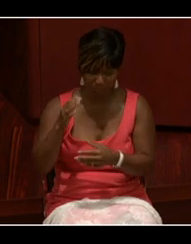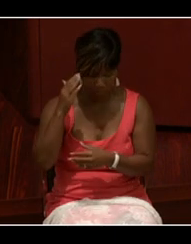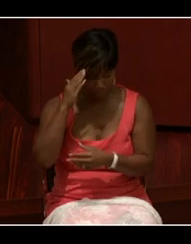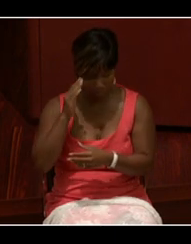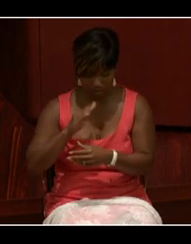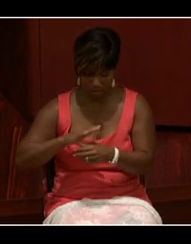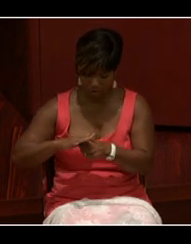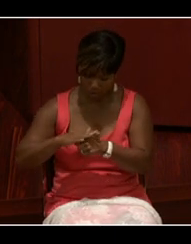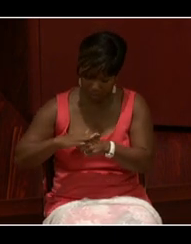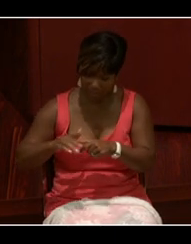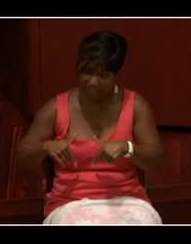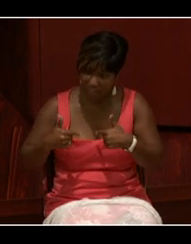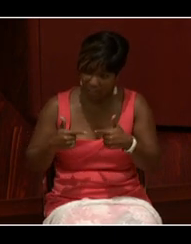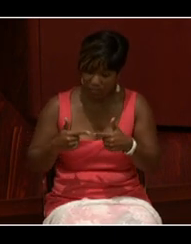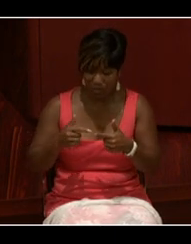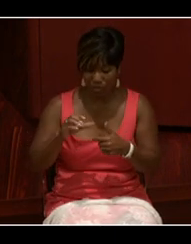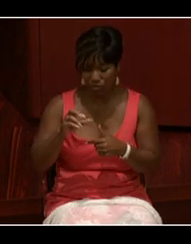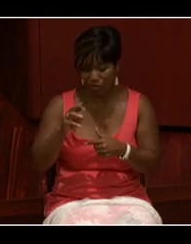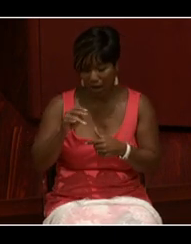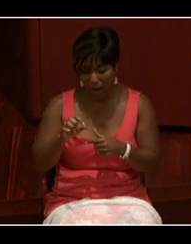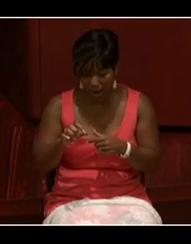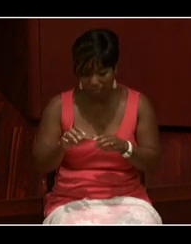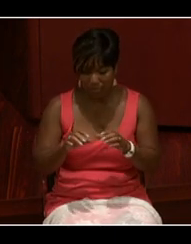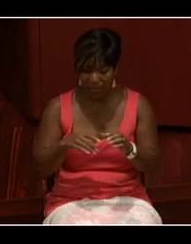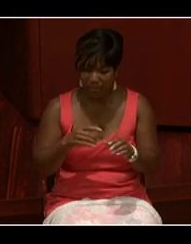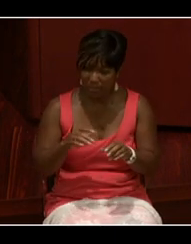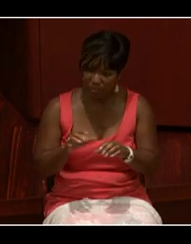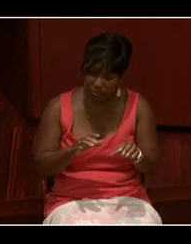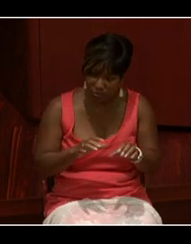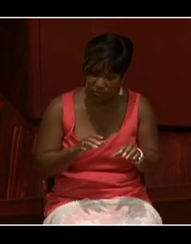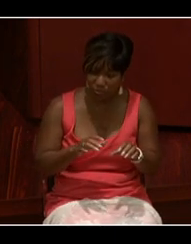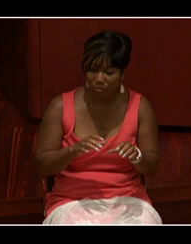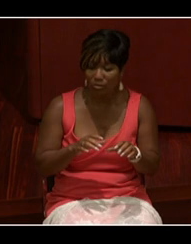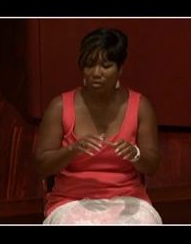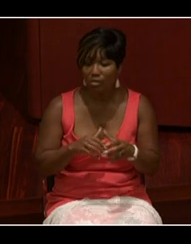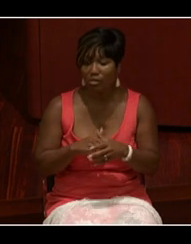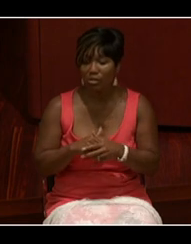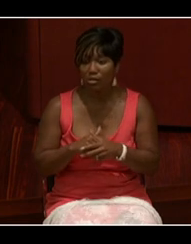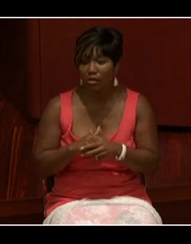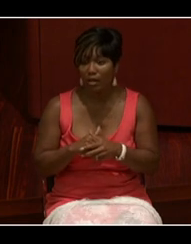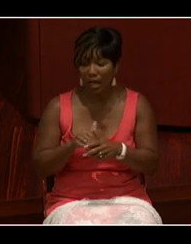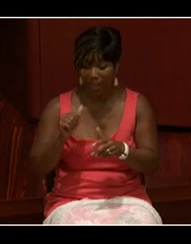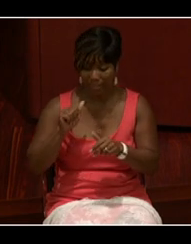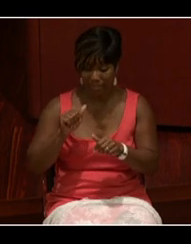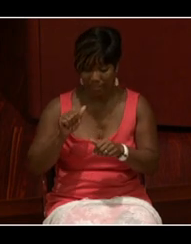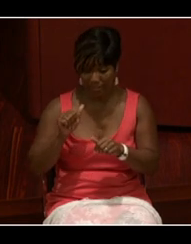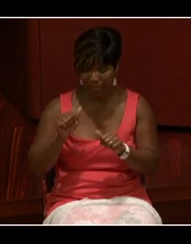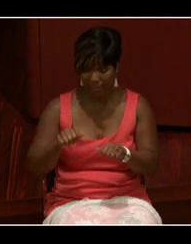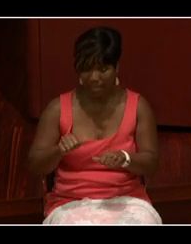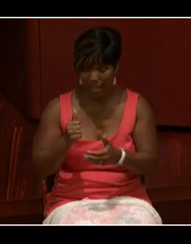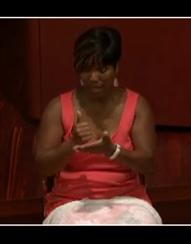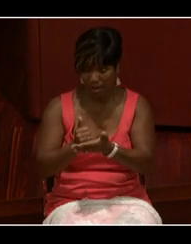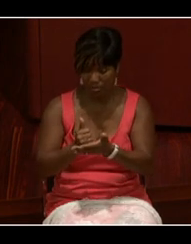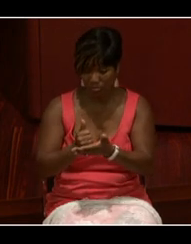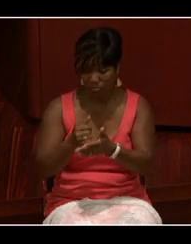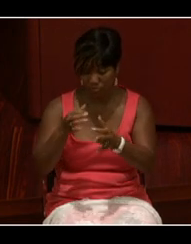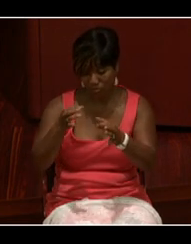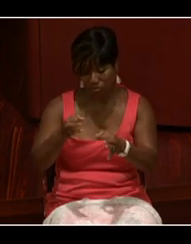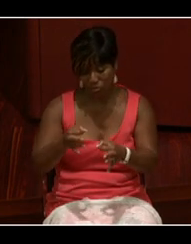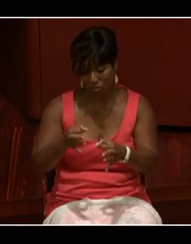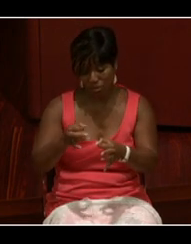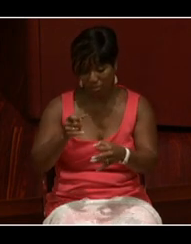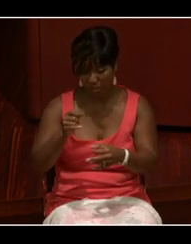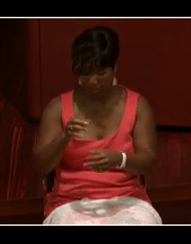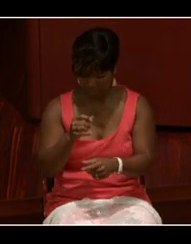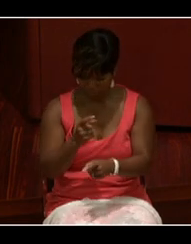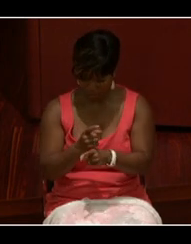location they lived, or the crime they committed, or what court they were sentenced from, those can all help and determine whether or not it's the correct